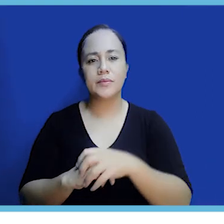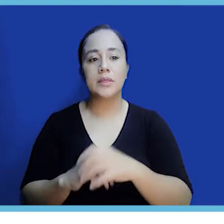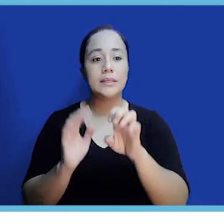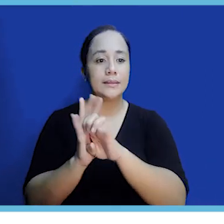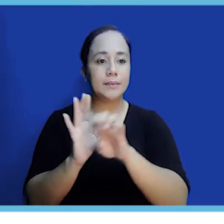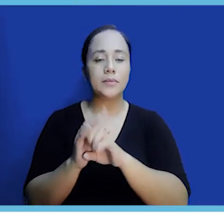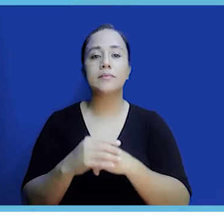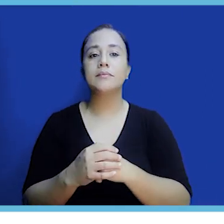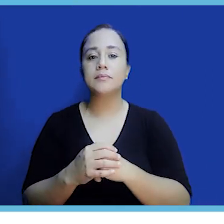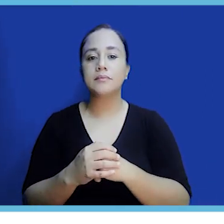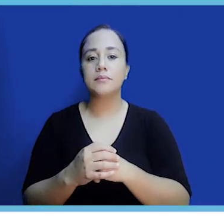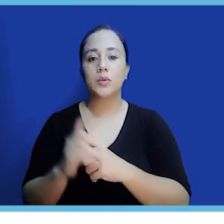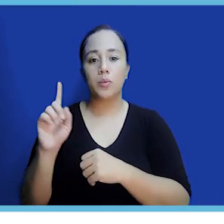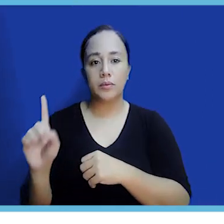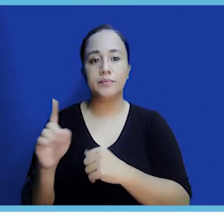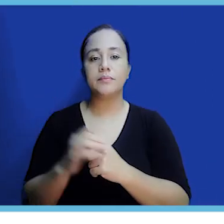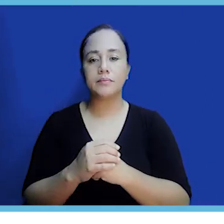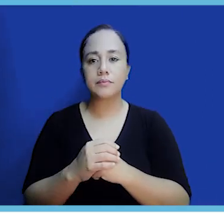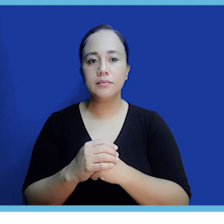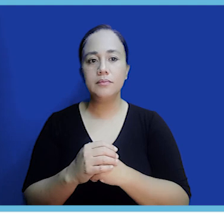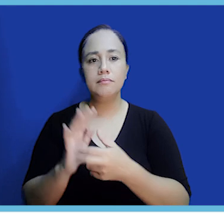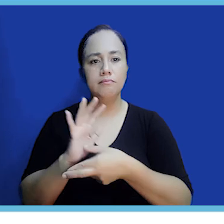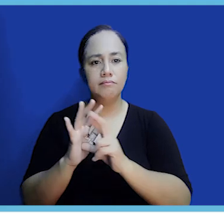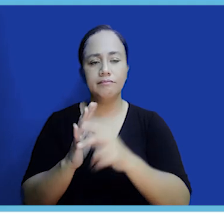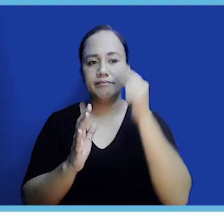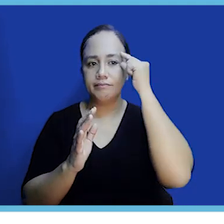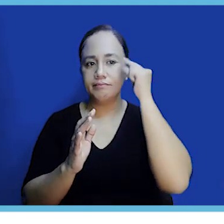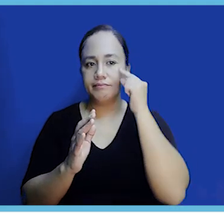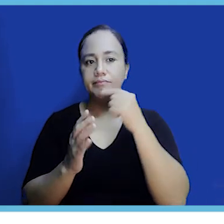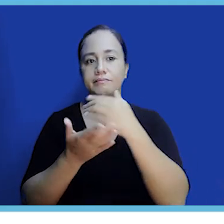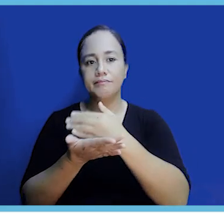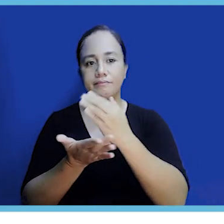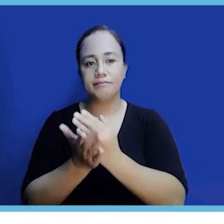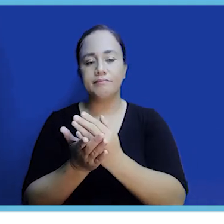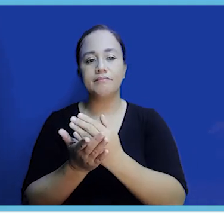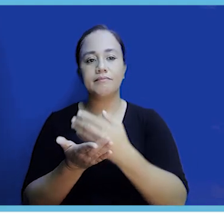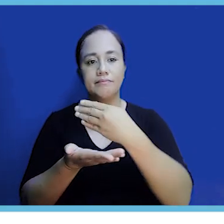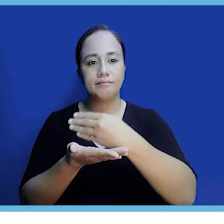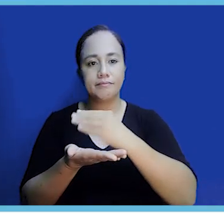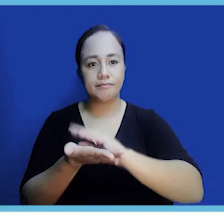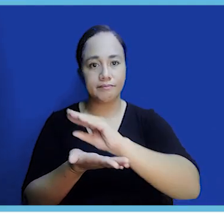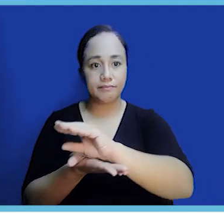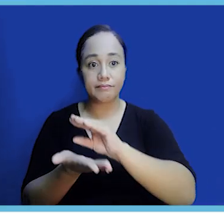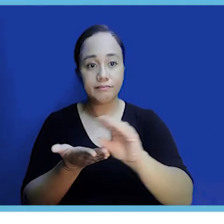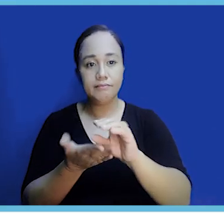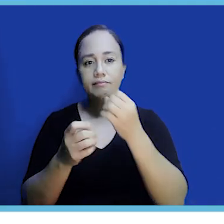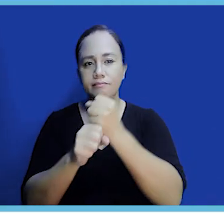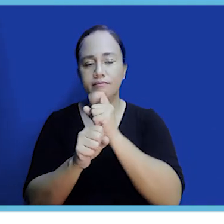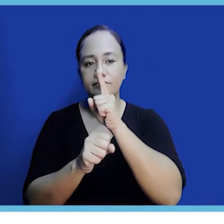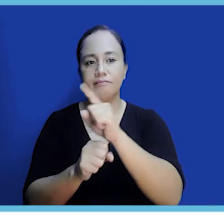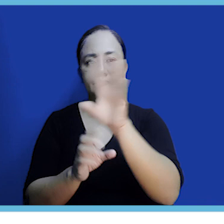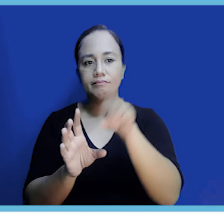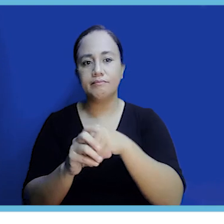ensured. Examples: 1. Reviewing gender and development budget and allocations